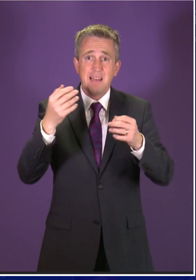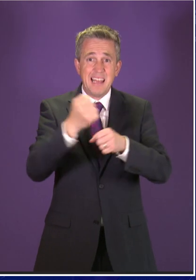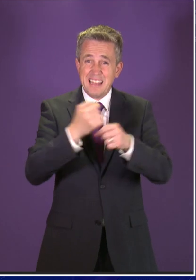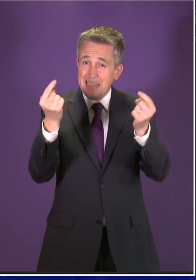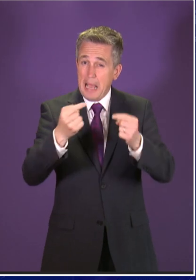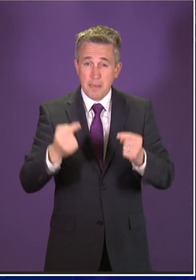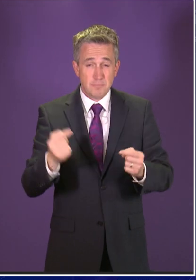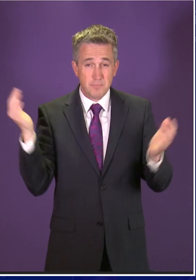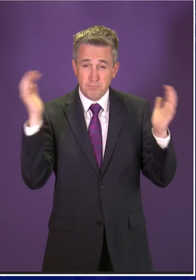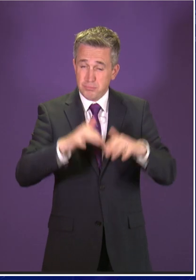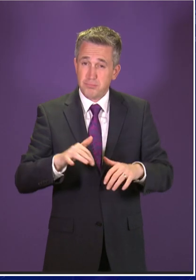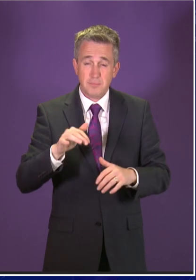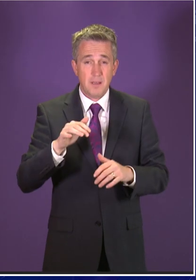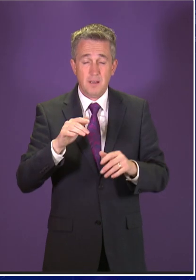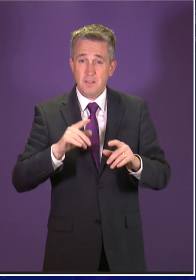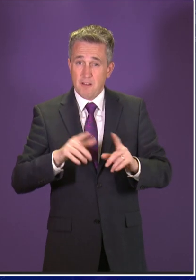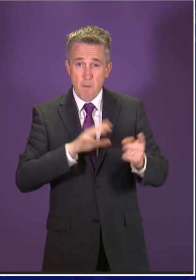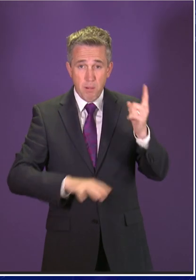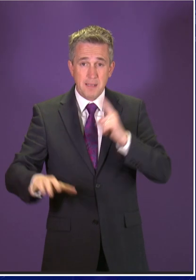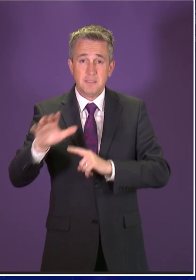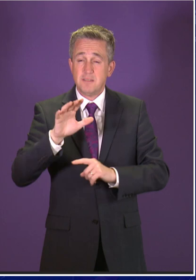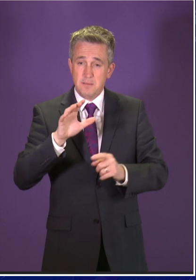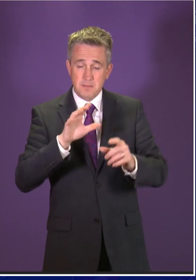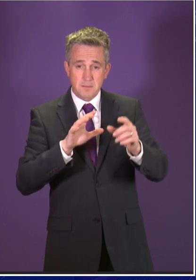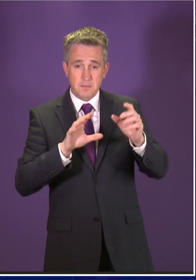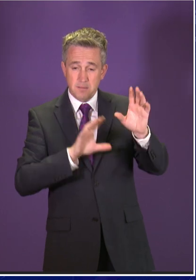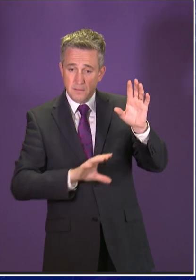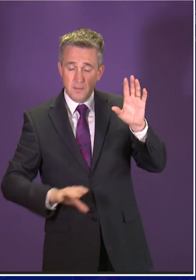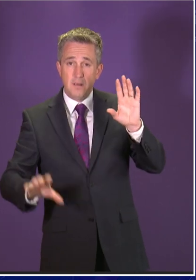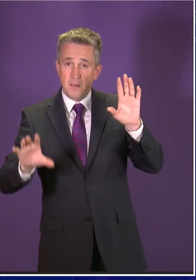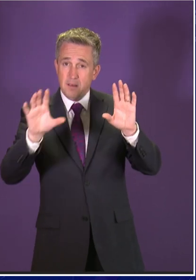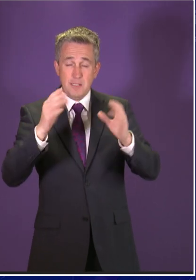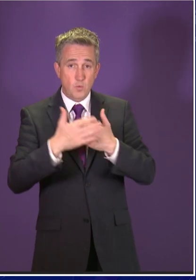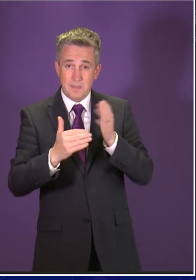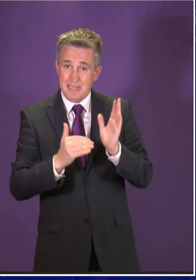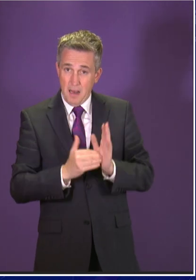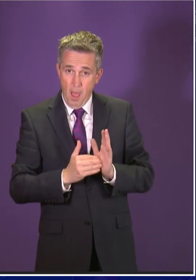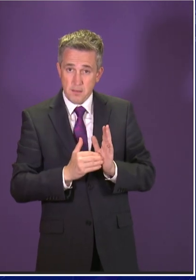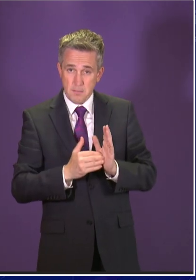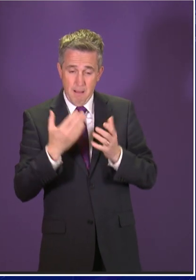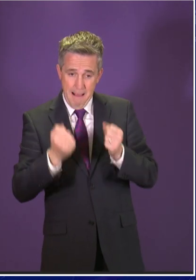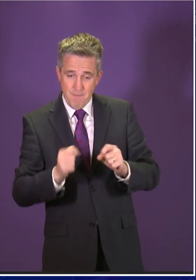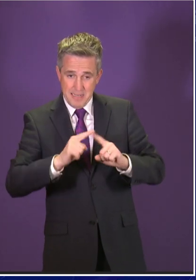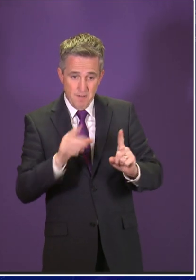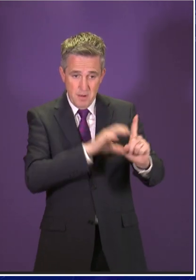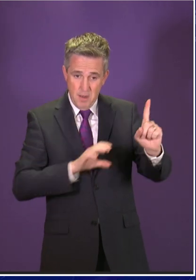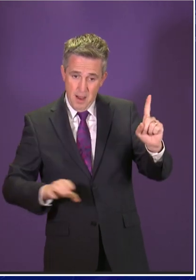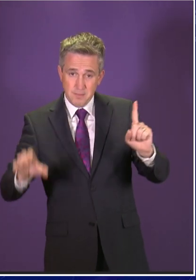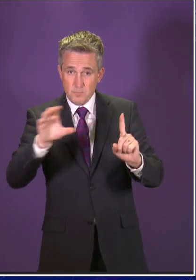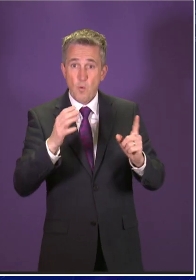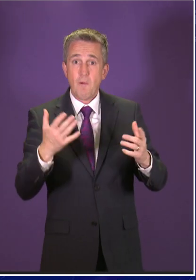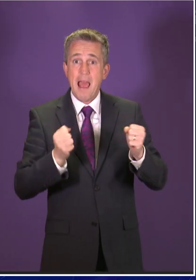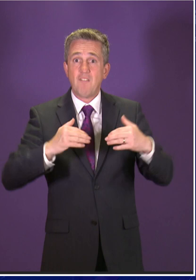from all over the world to places like Waipu, Hororata, Turukina, and